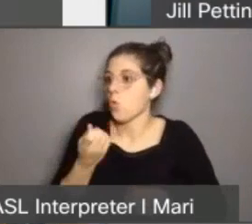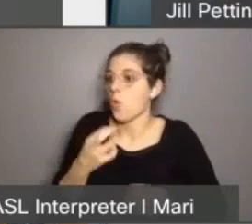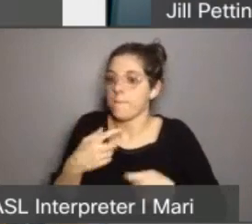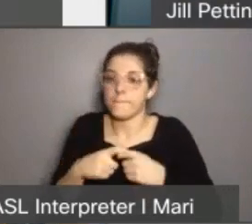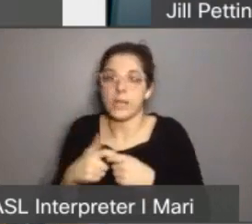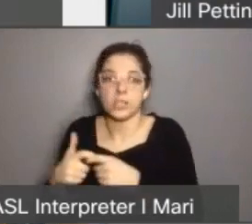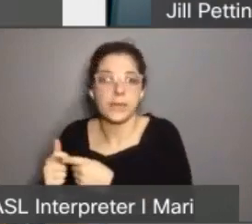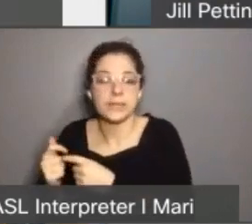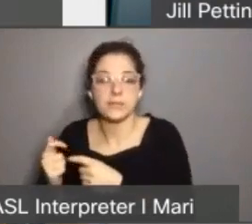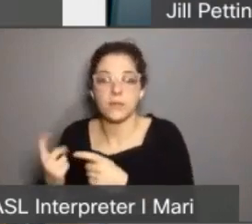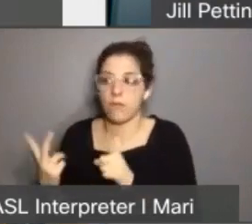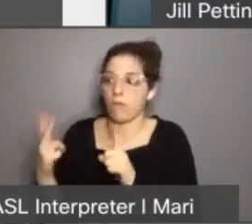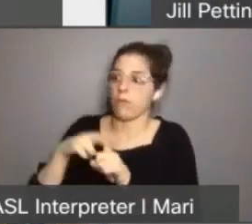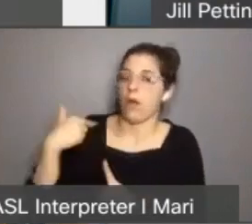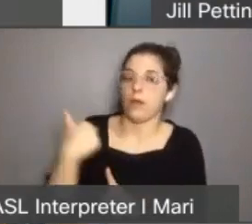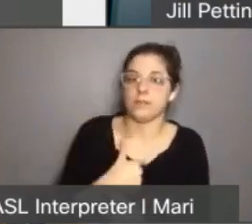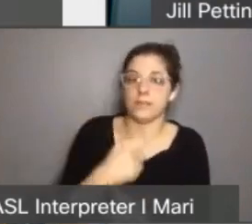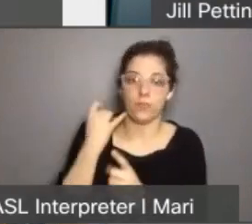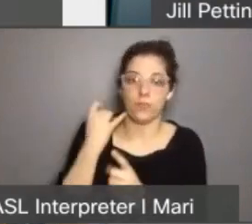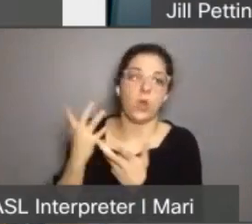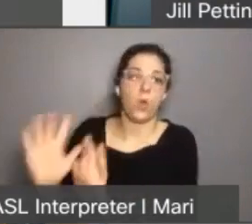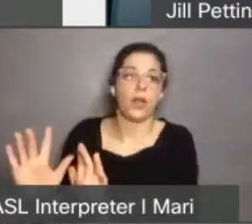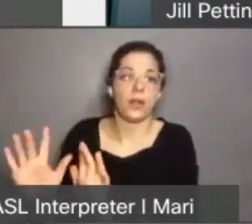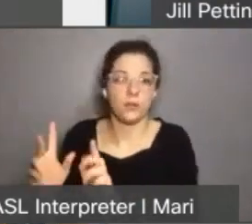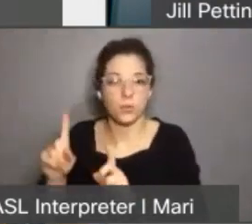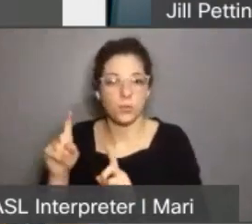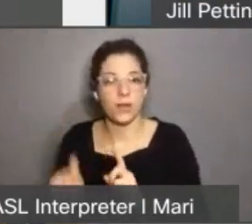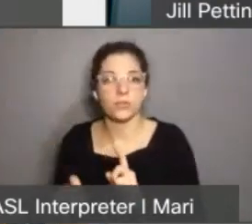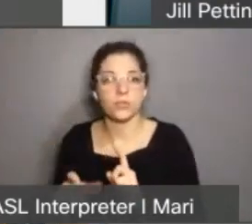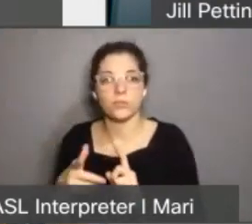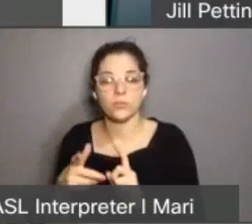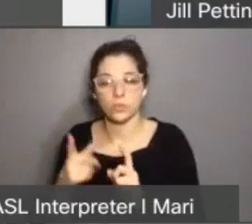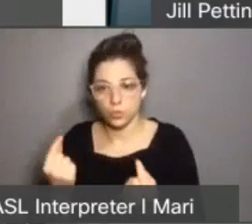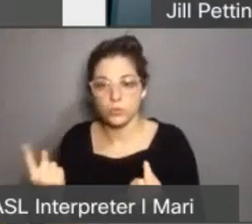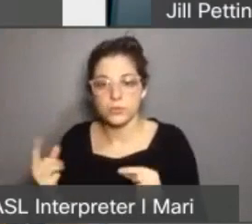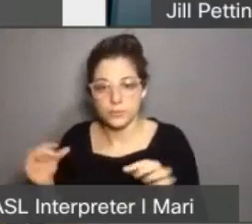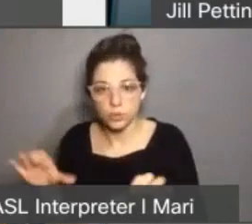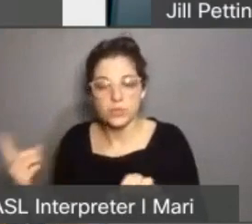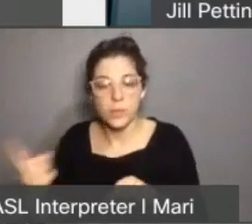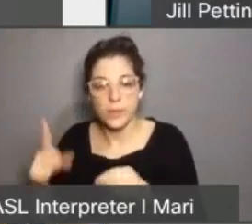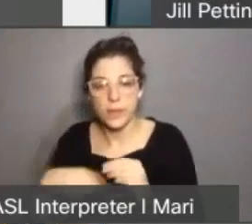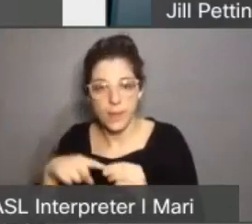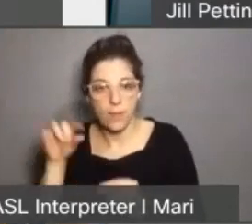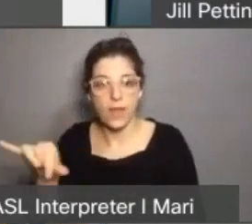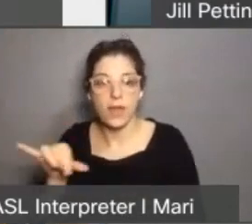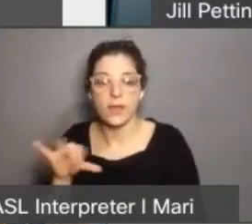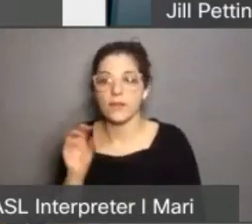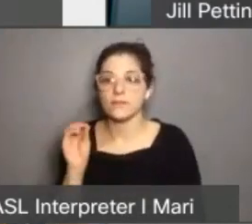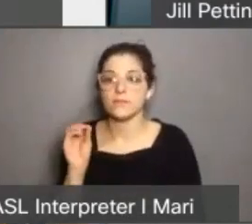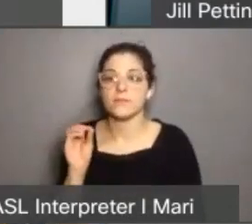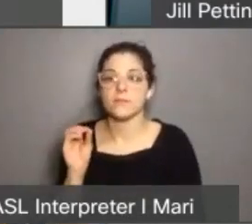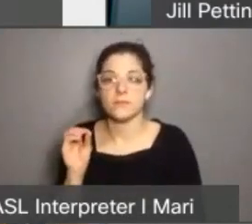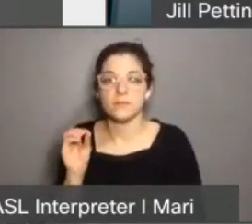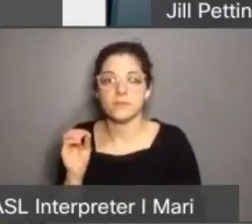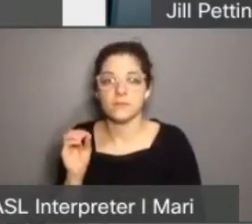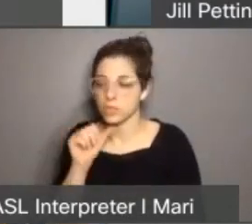piece put on us if we don't want it. We gotta like we could like do something about it, and we're not